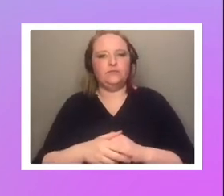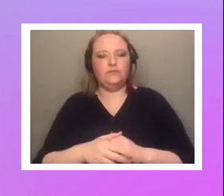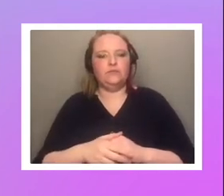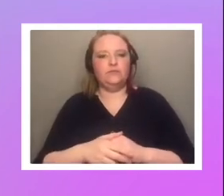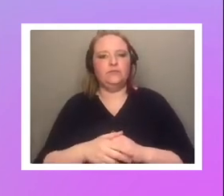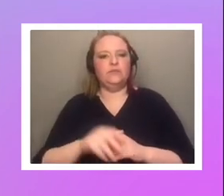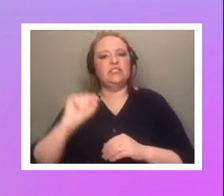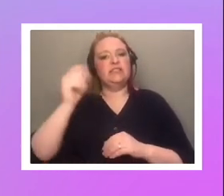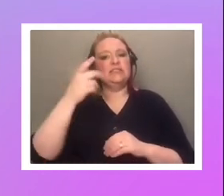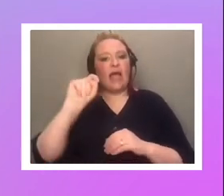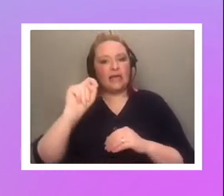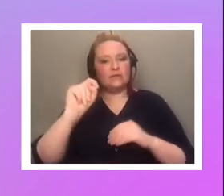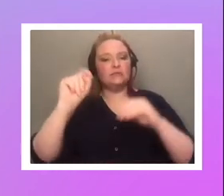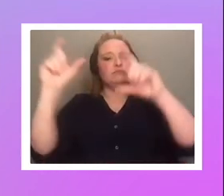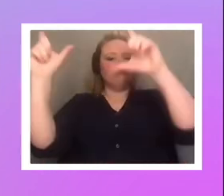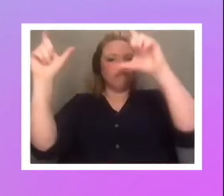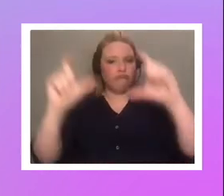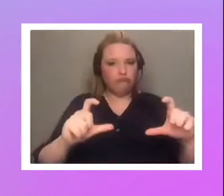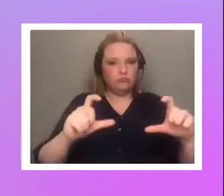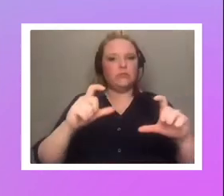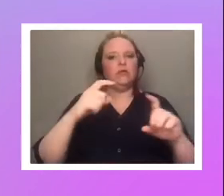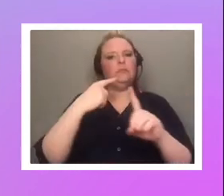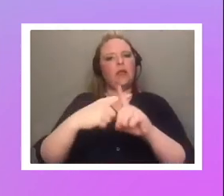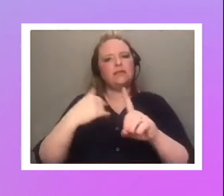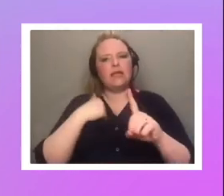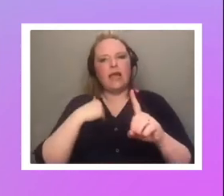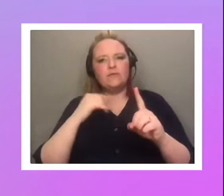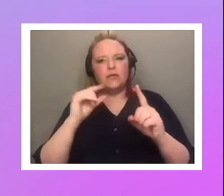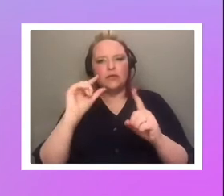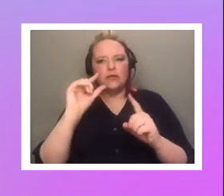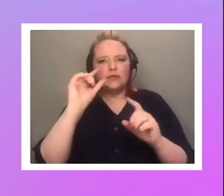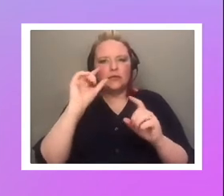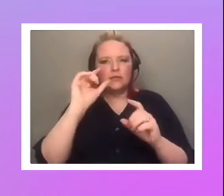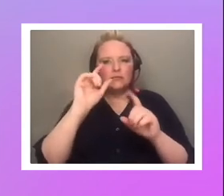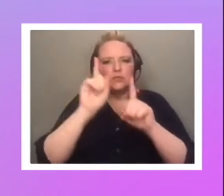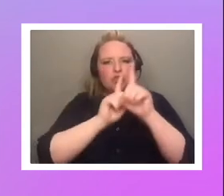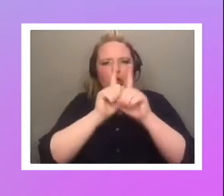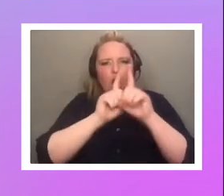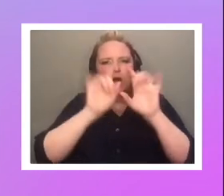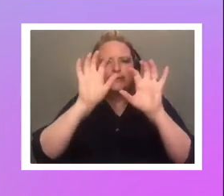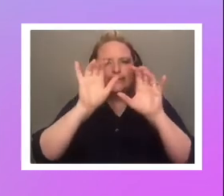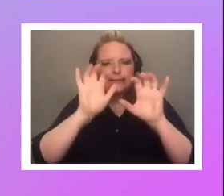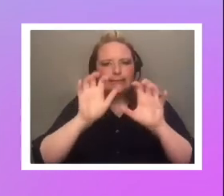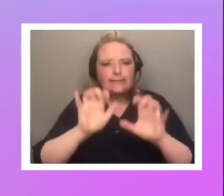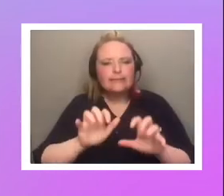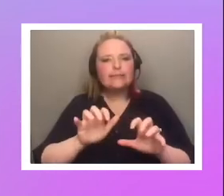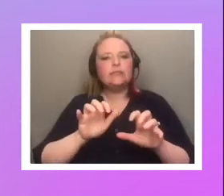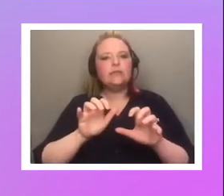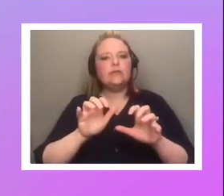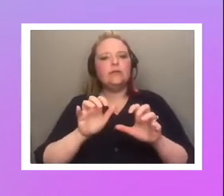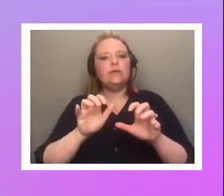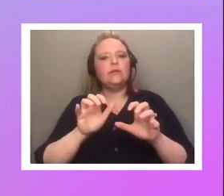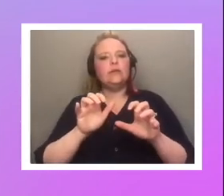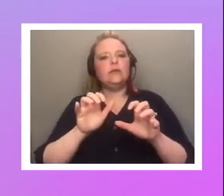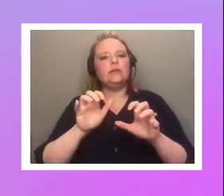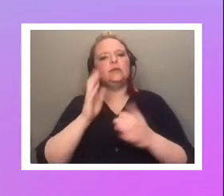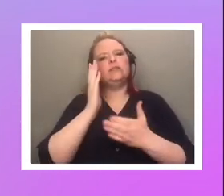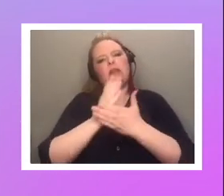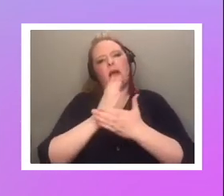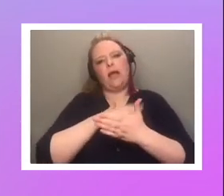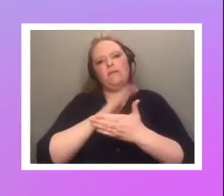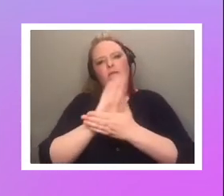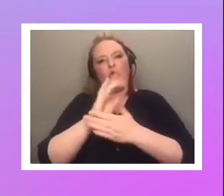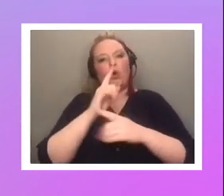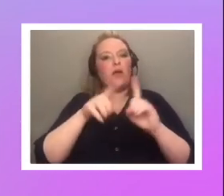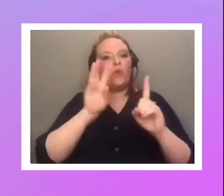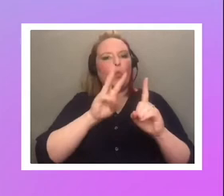The text kind of drops in, and then we have these little pixel star fields, tiny. It stopped in my video, but on the site, they